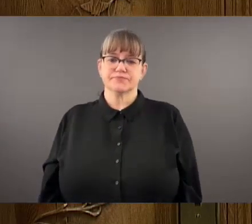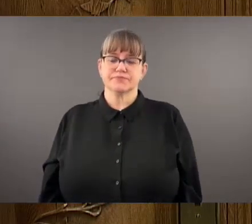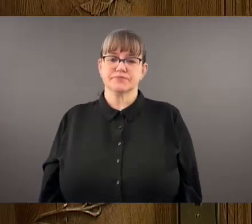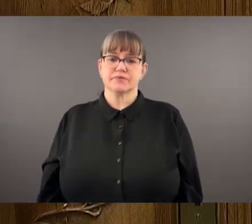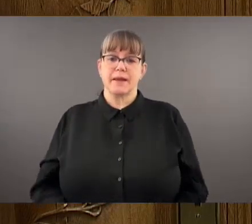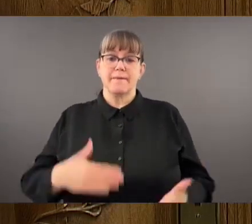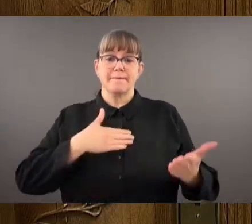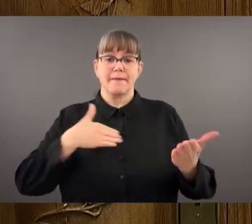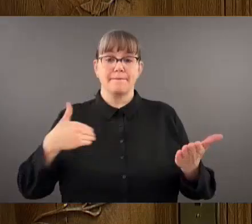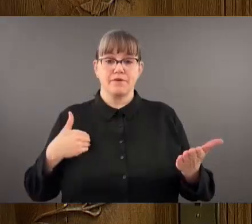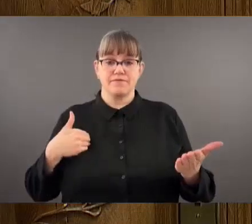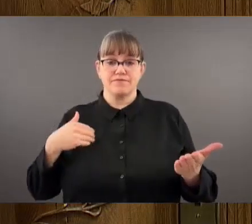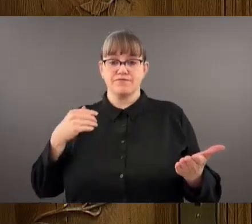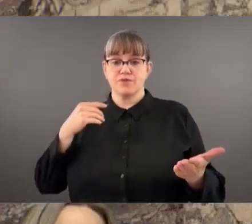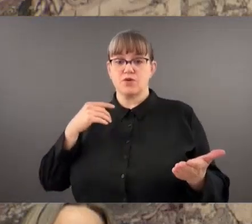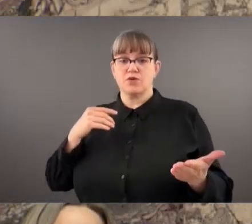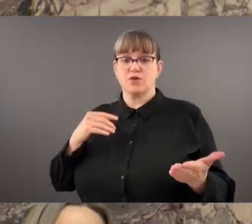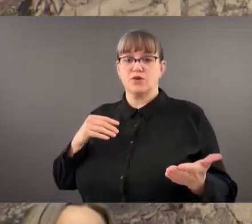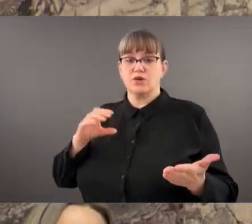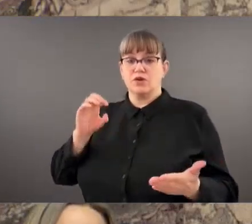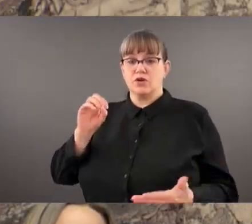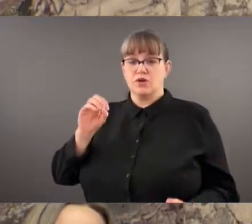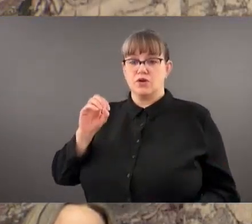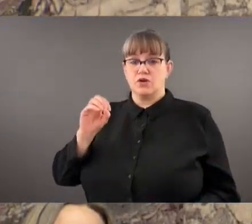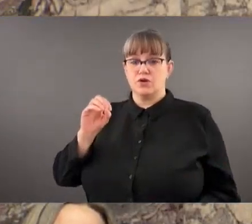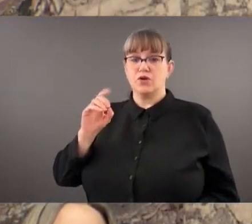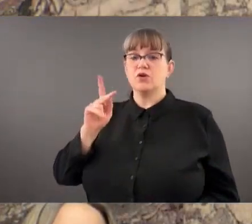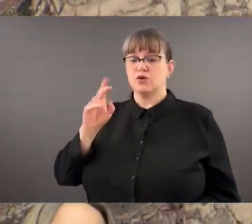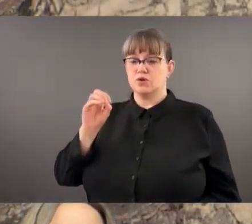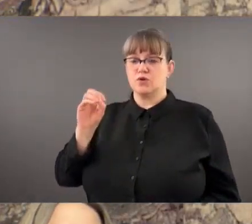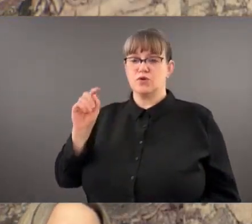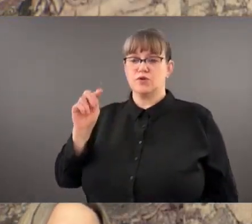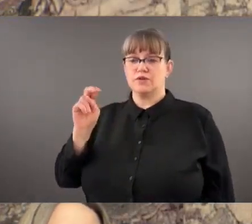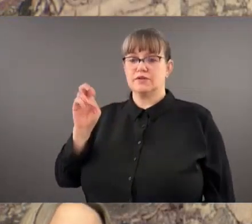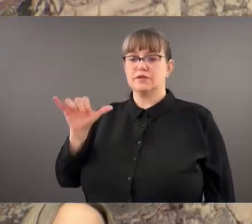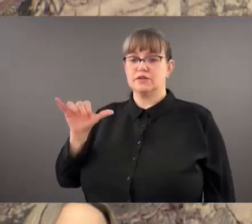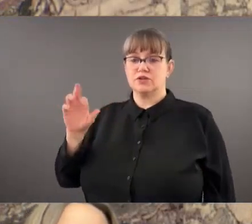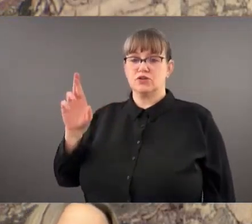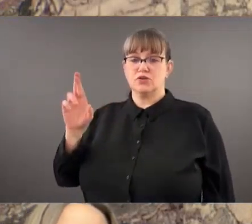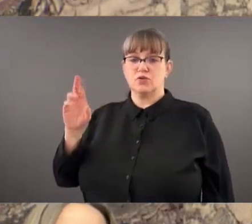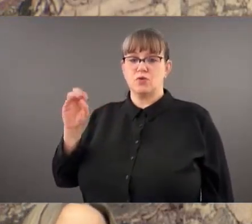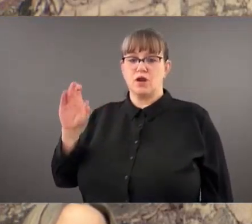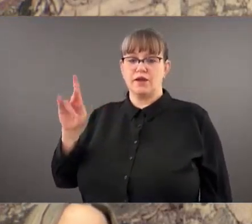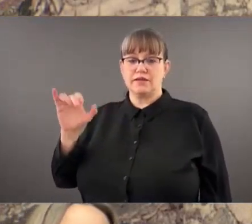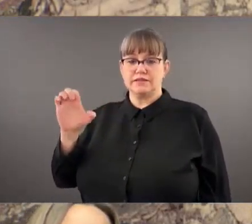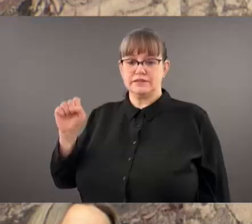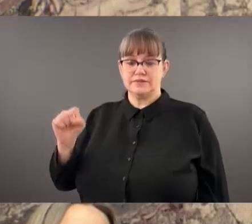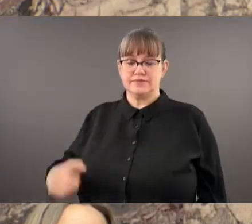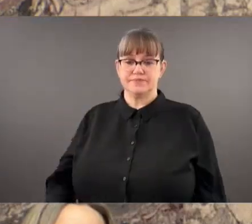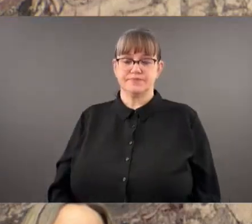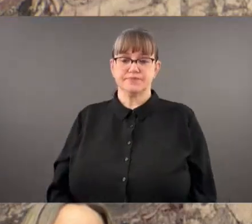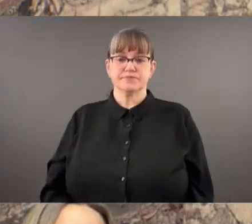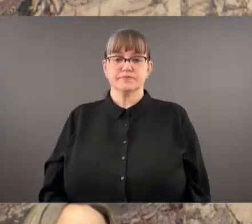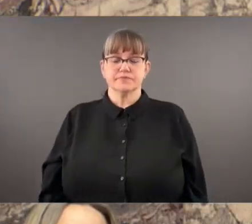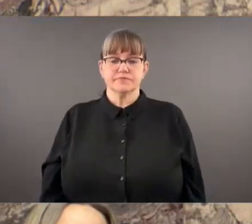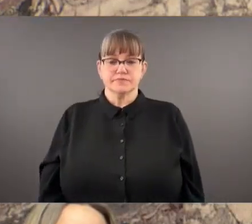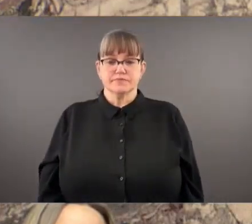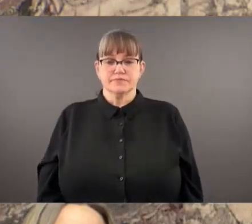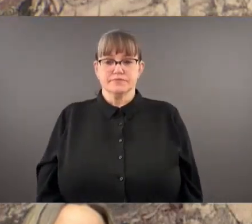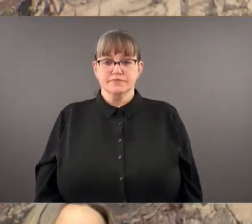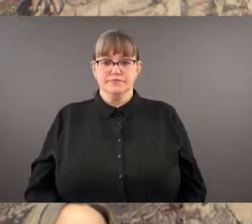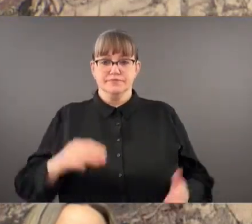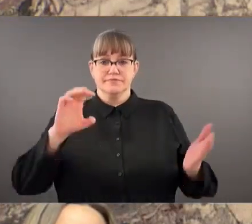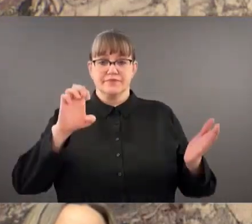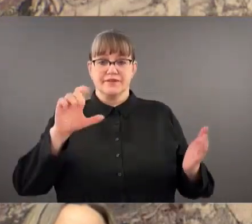Kootenay Rockies. Thank you, Mr. Speaker. Elkford's ER department in my riding has been closed for over 2 years.